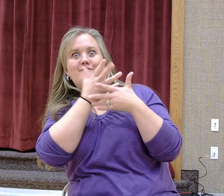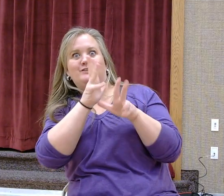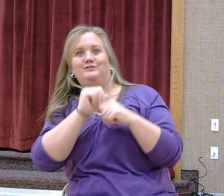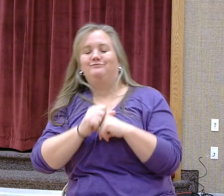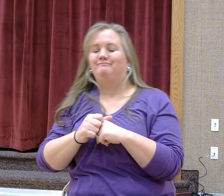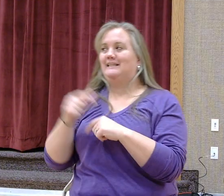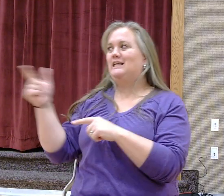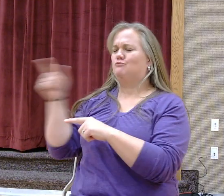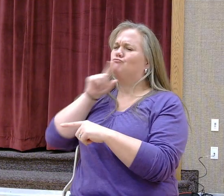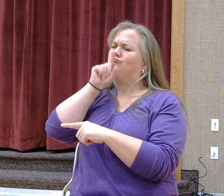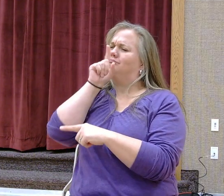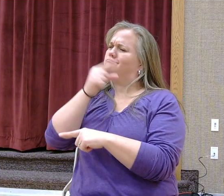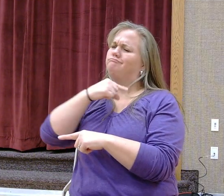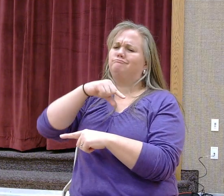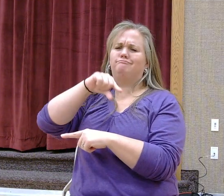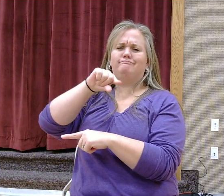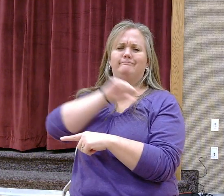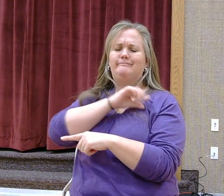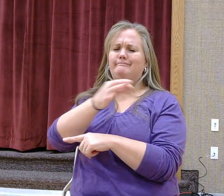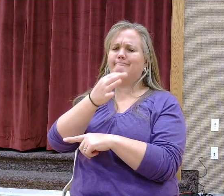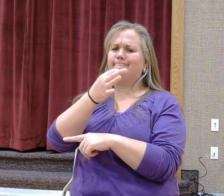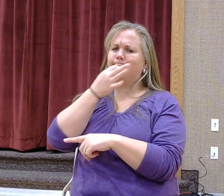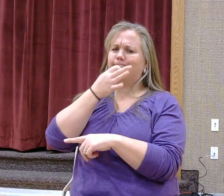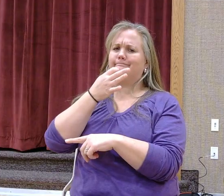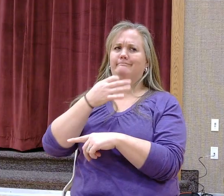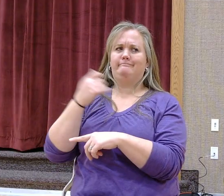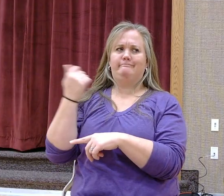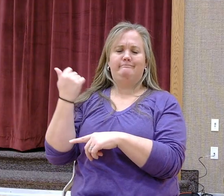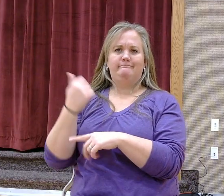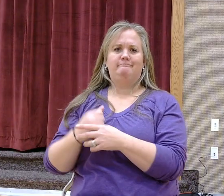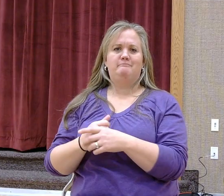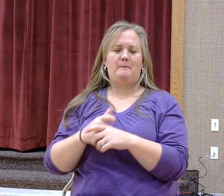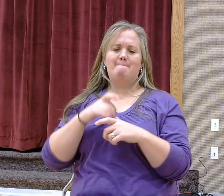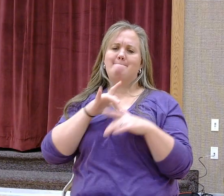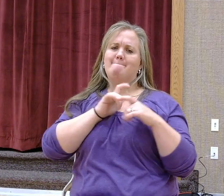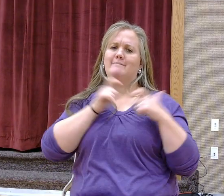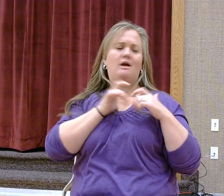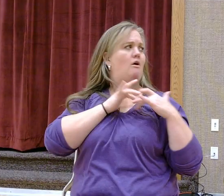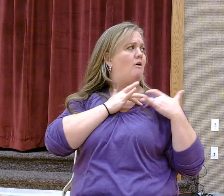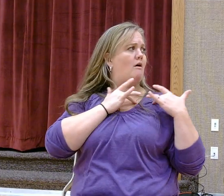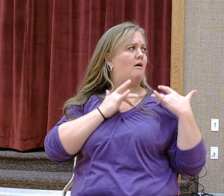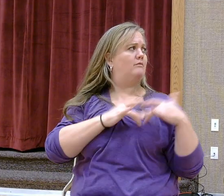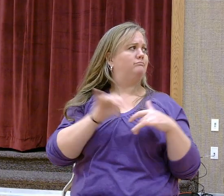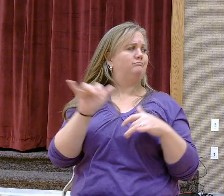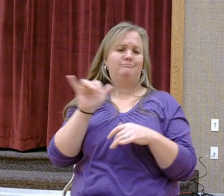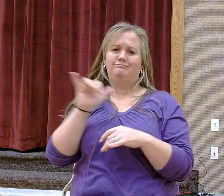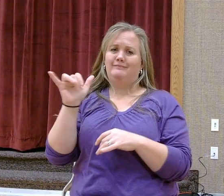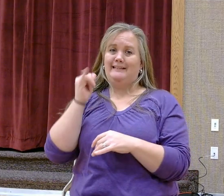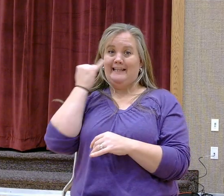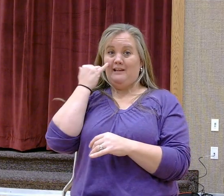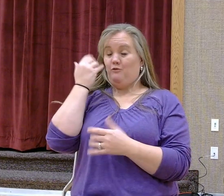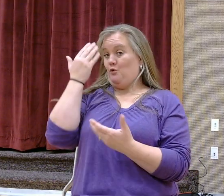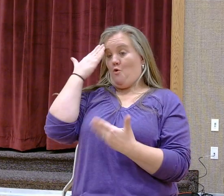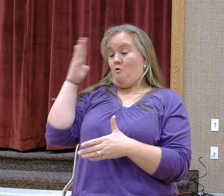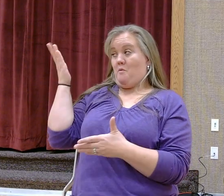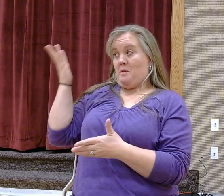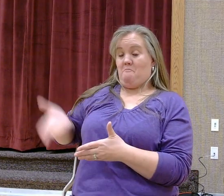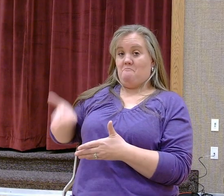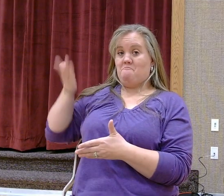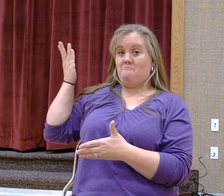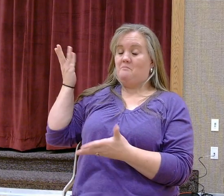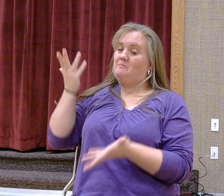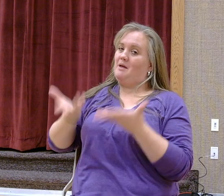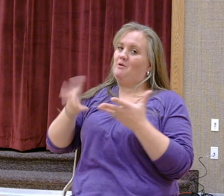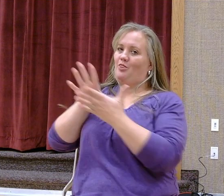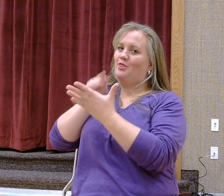He's super qualified, got a lot of experience, and a big heart as well. So if you don't know him, maybe